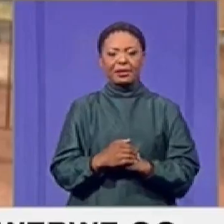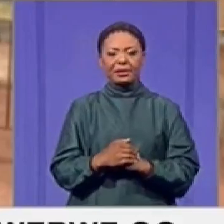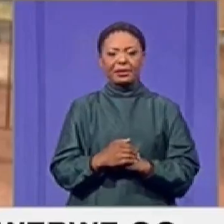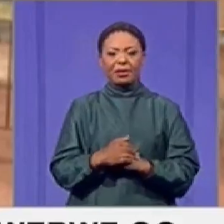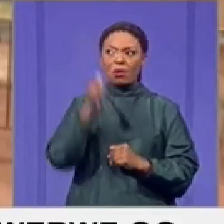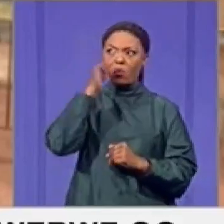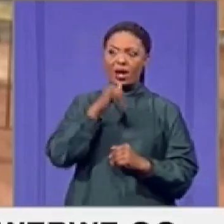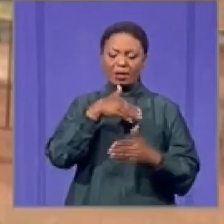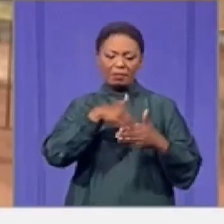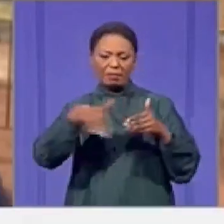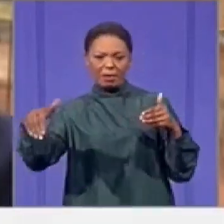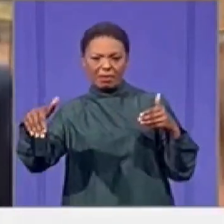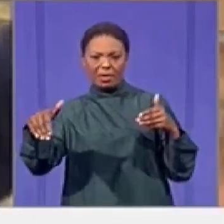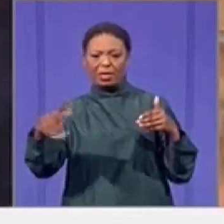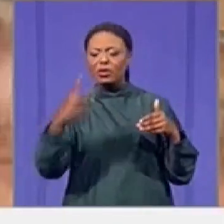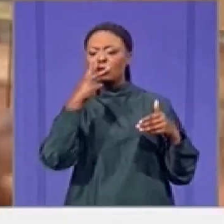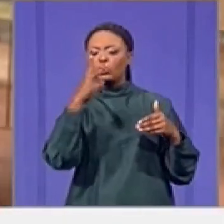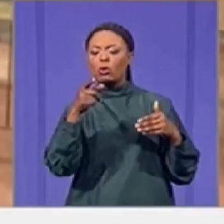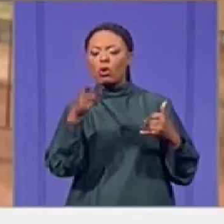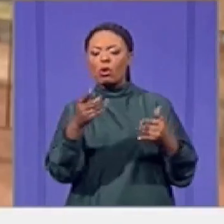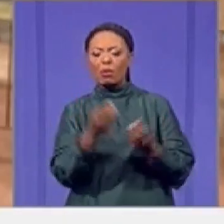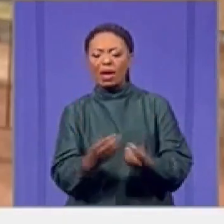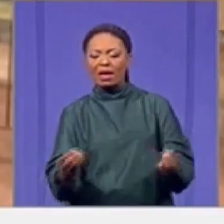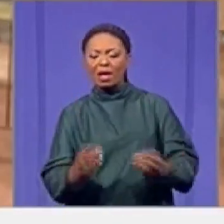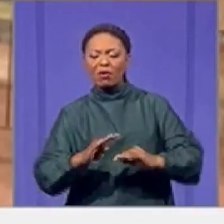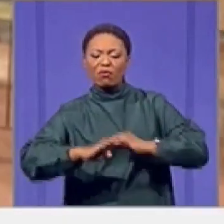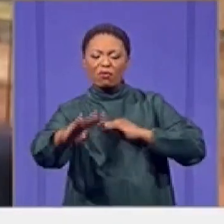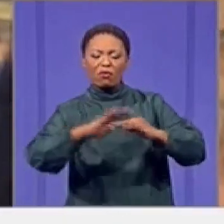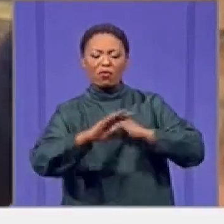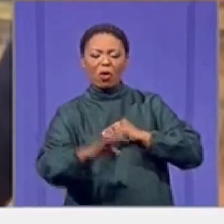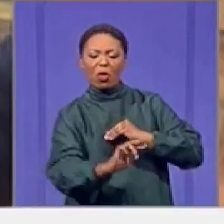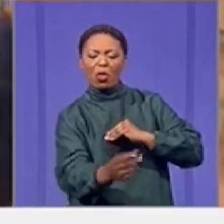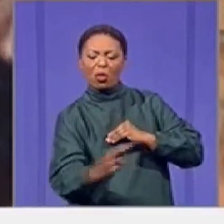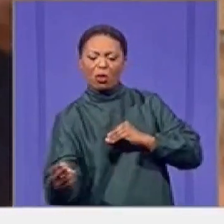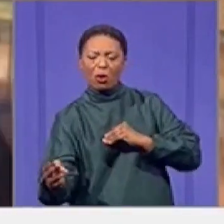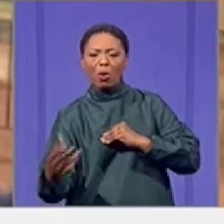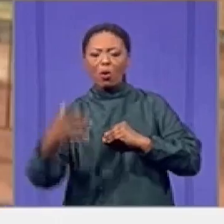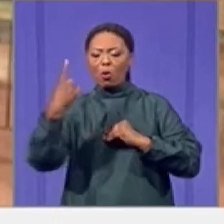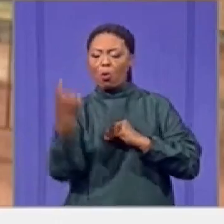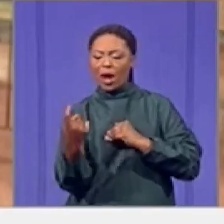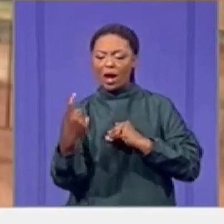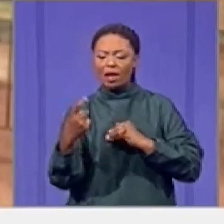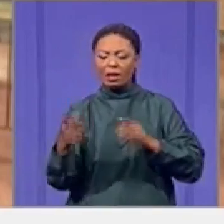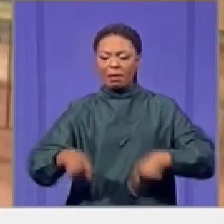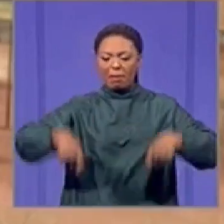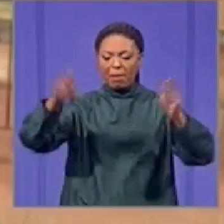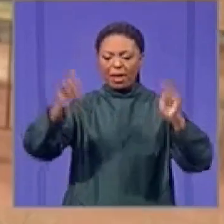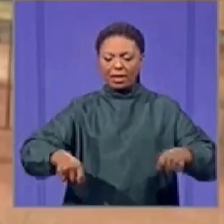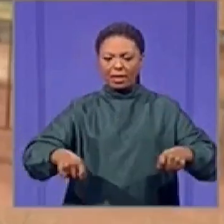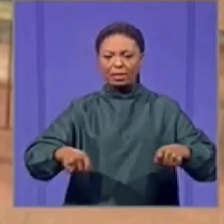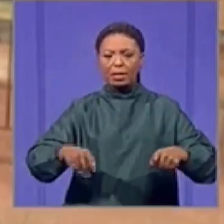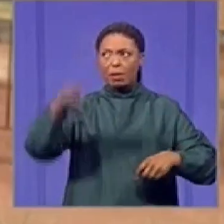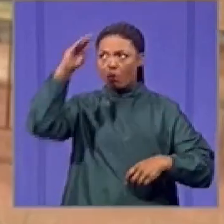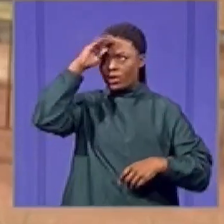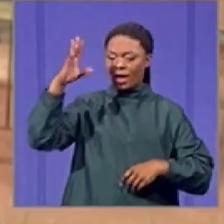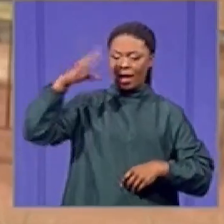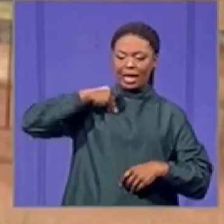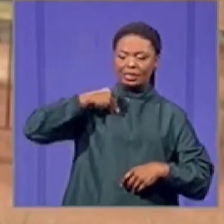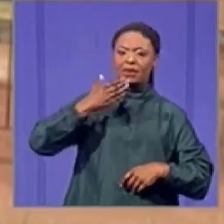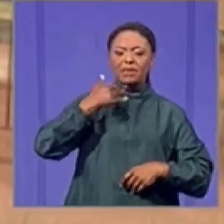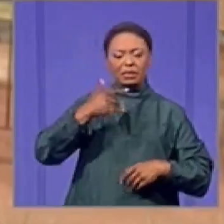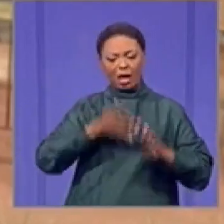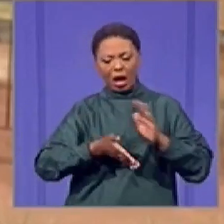When we approached, we found the children lying on the floor. One was covered with a blanket. Then the police asked us to leave.